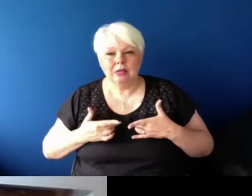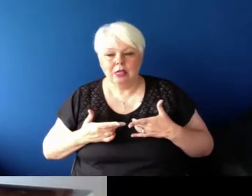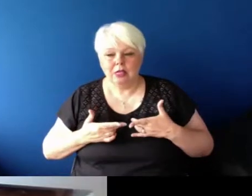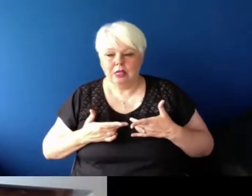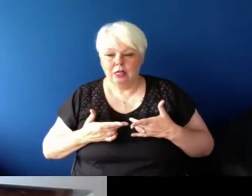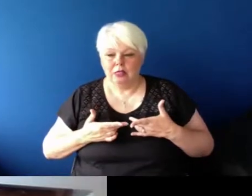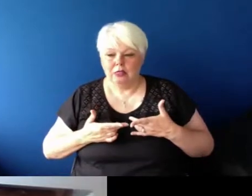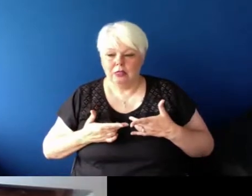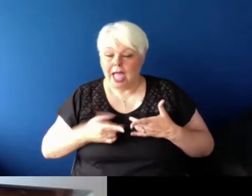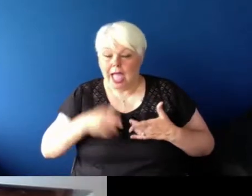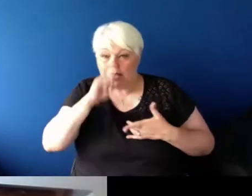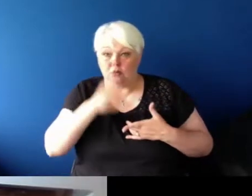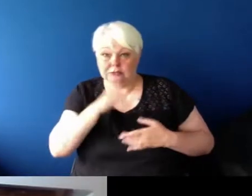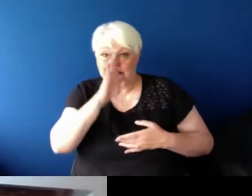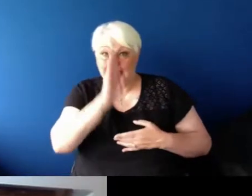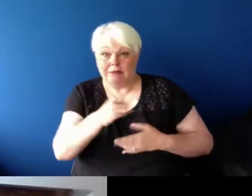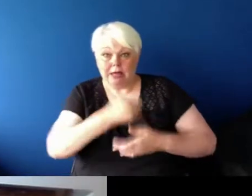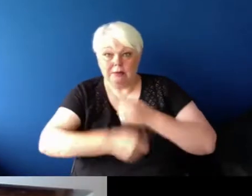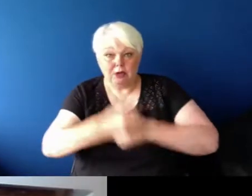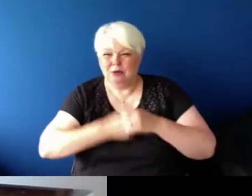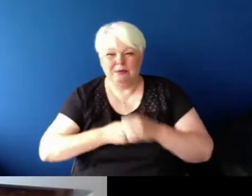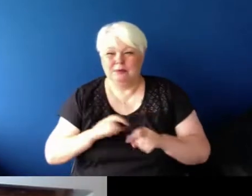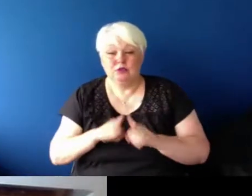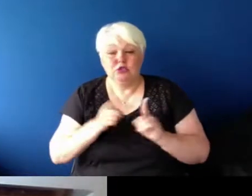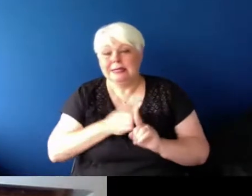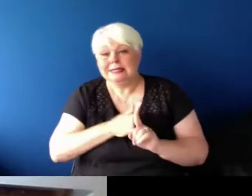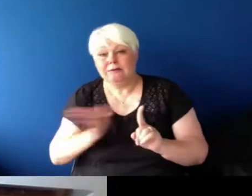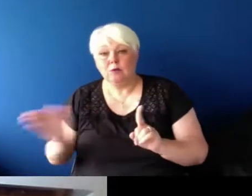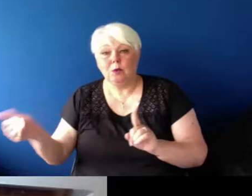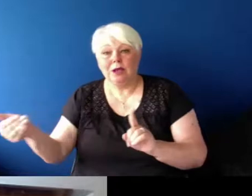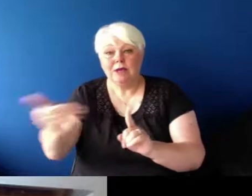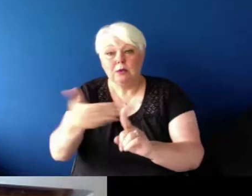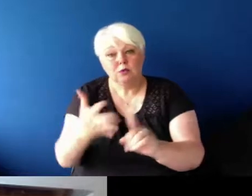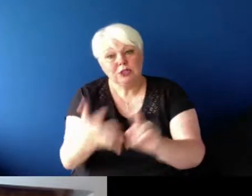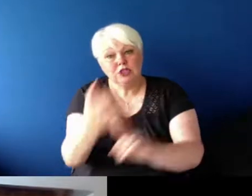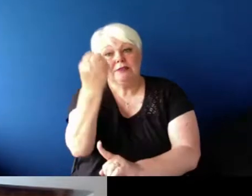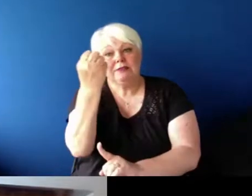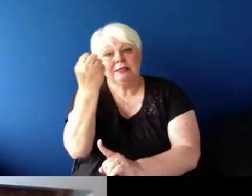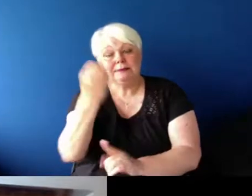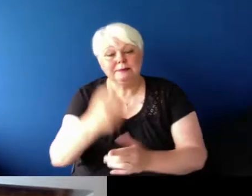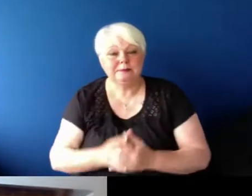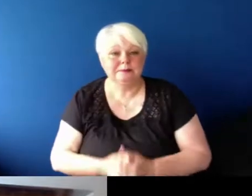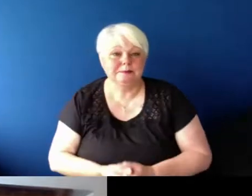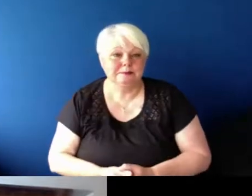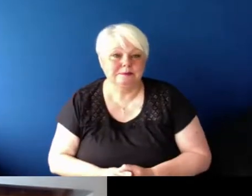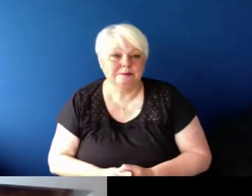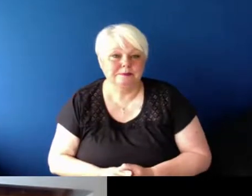tragedy. It was just another way around. Yeah. So, yeah, I think